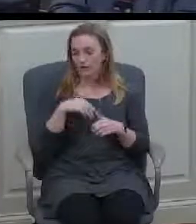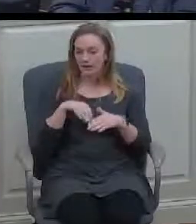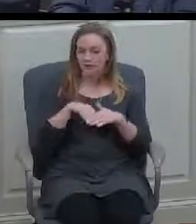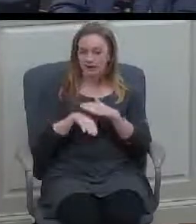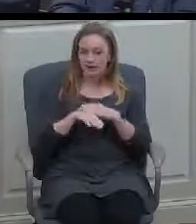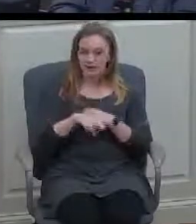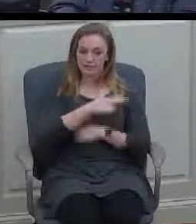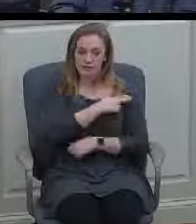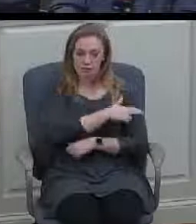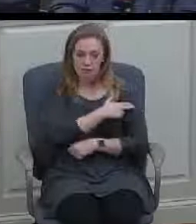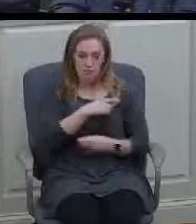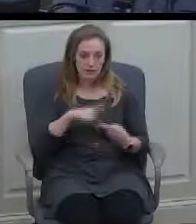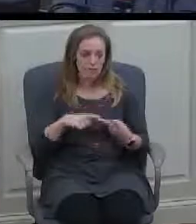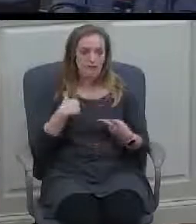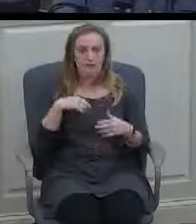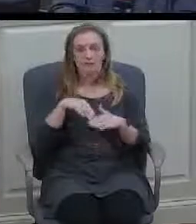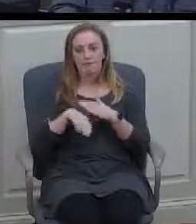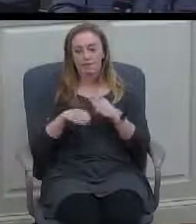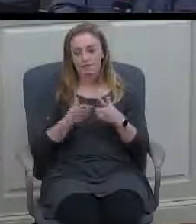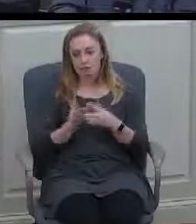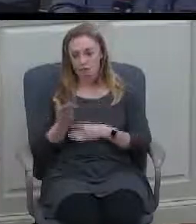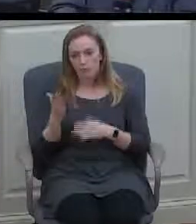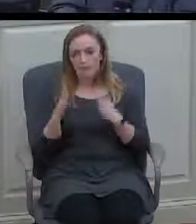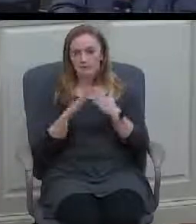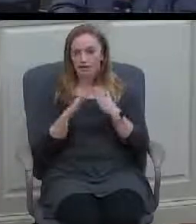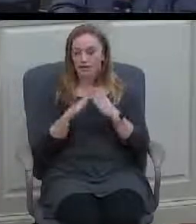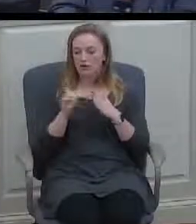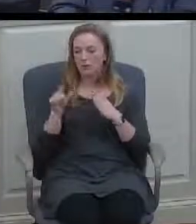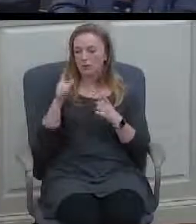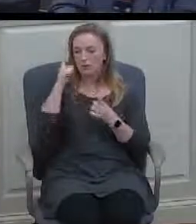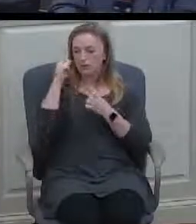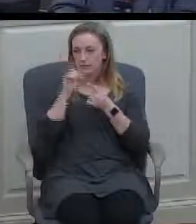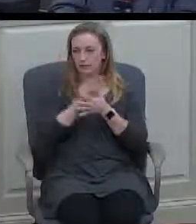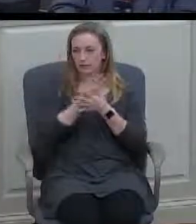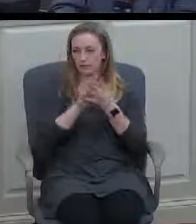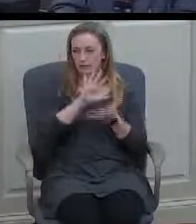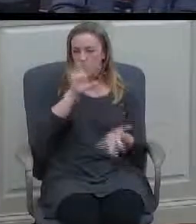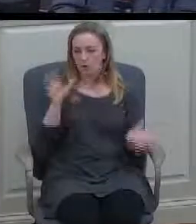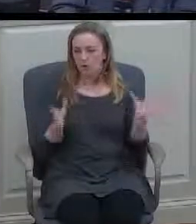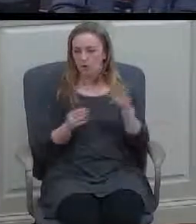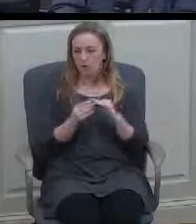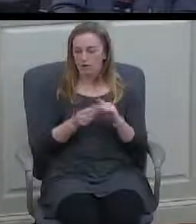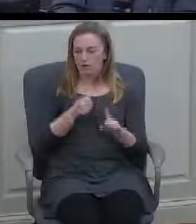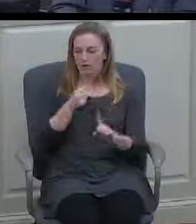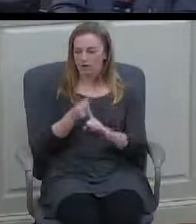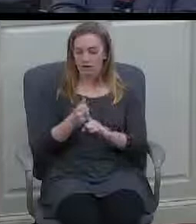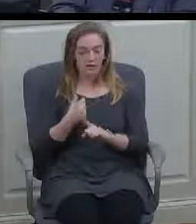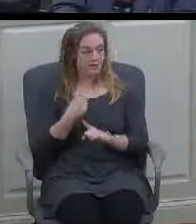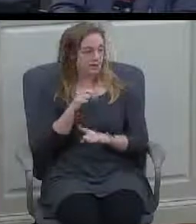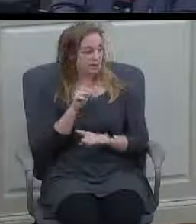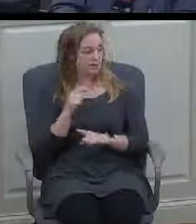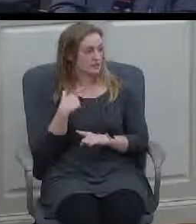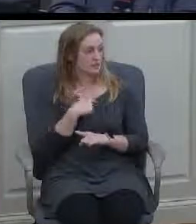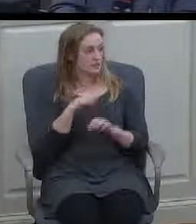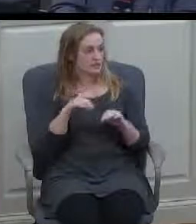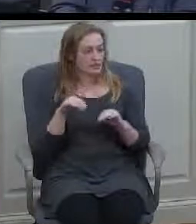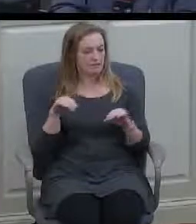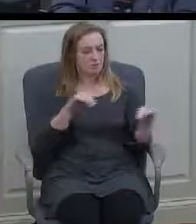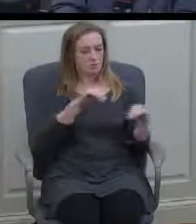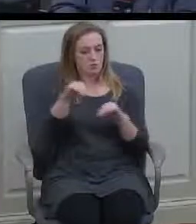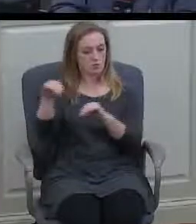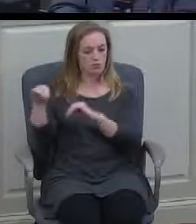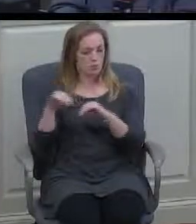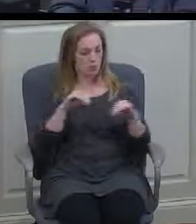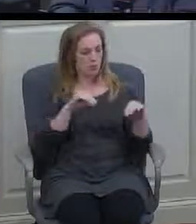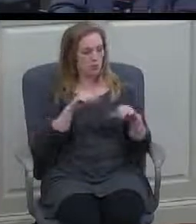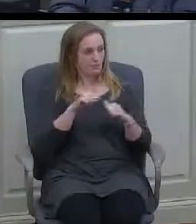to the hospital, you have access Right. through town, you have access, you got to consider that overall impact. So we can just move it around within this